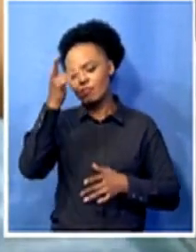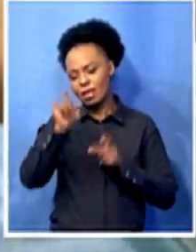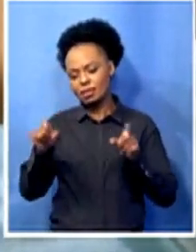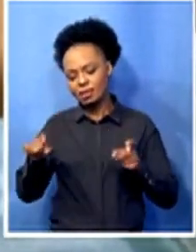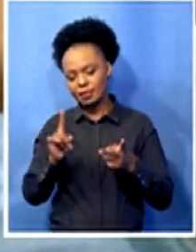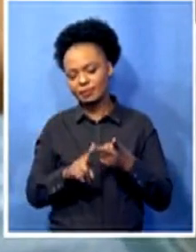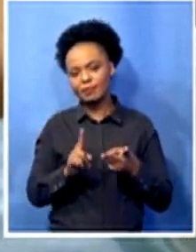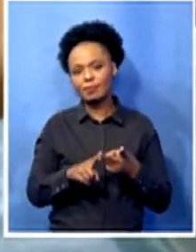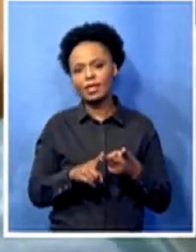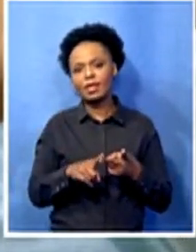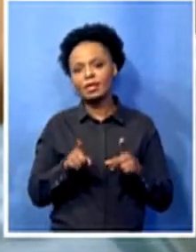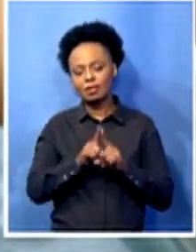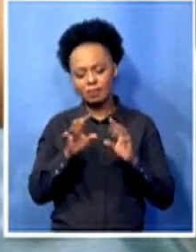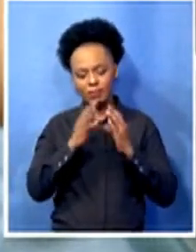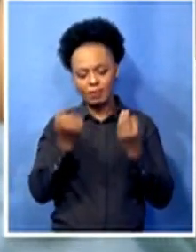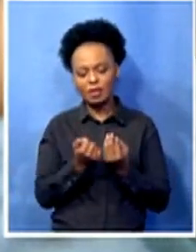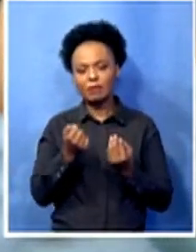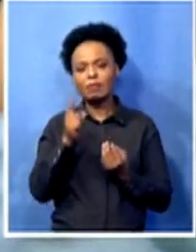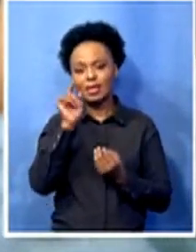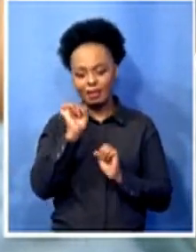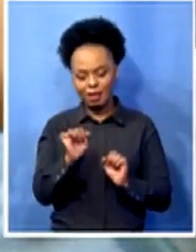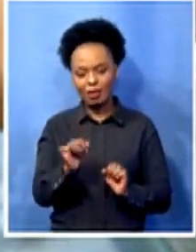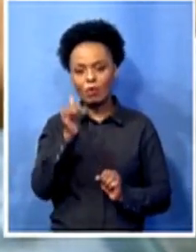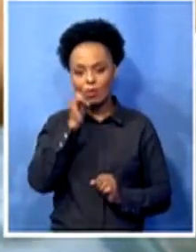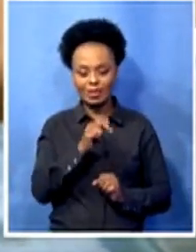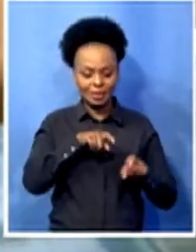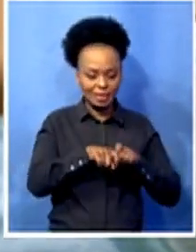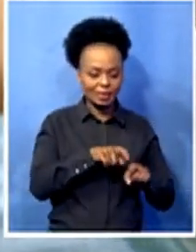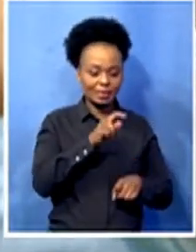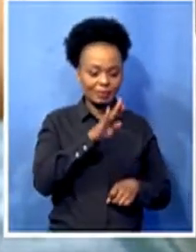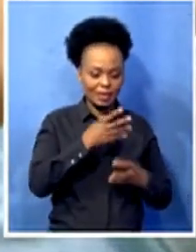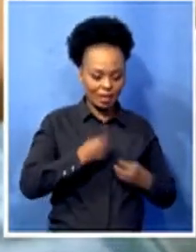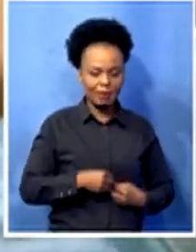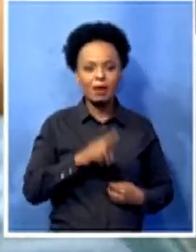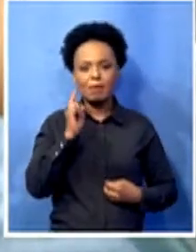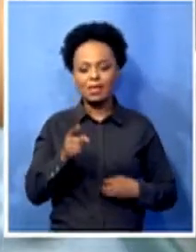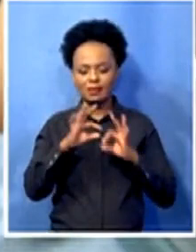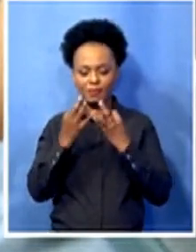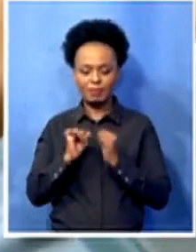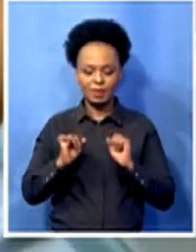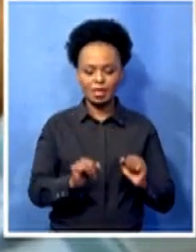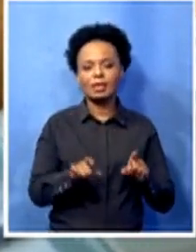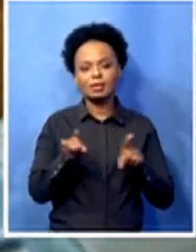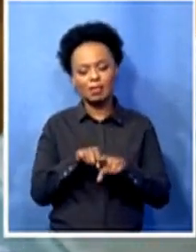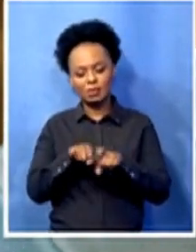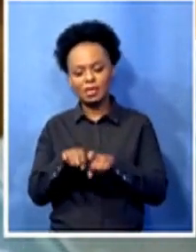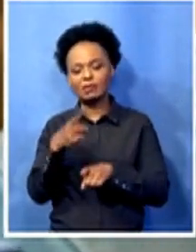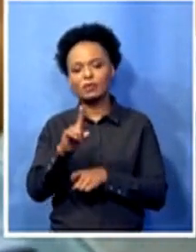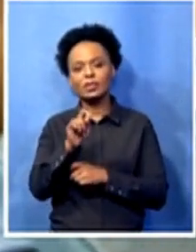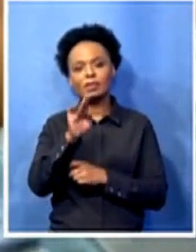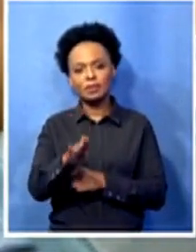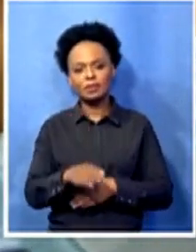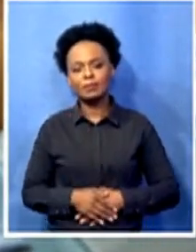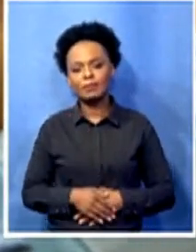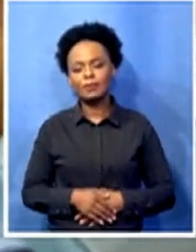TB. We call on the state to set ambitious testing targets and to find and